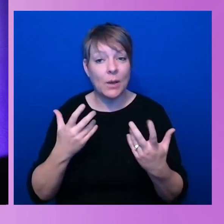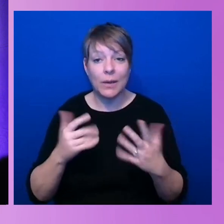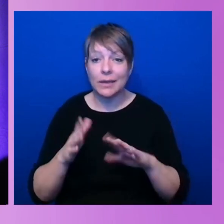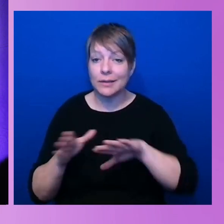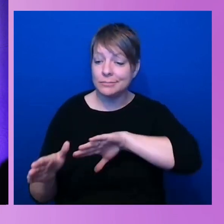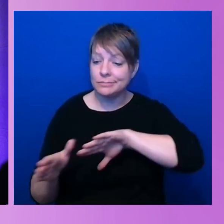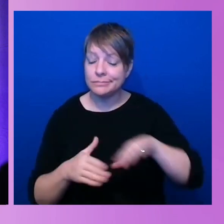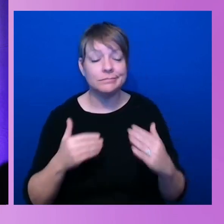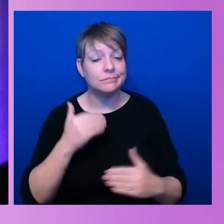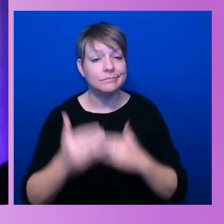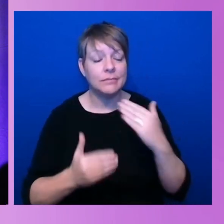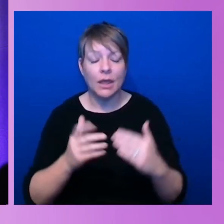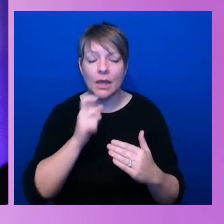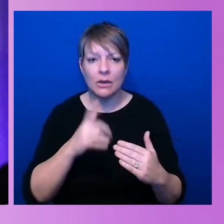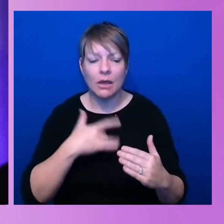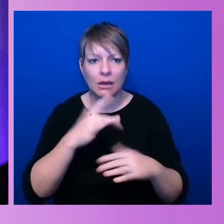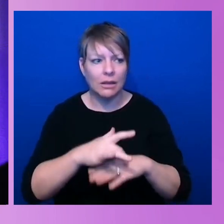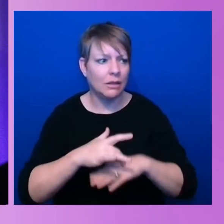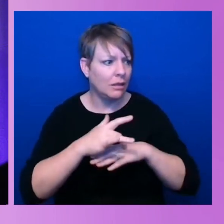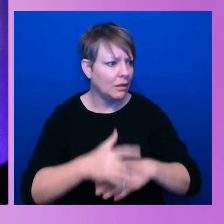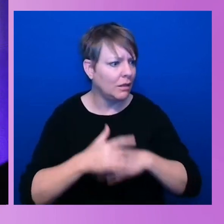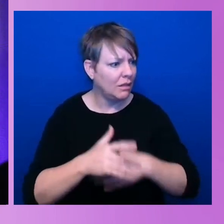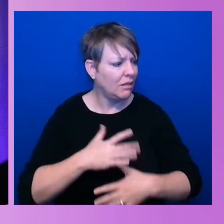on that discomfort all day.